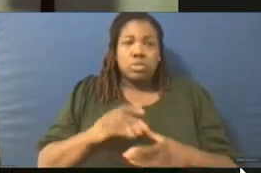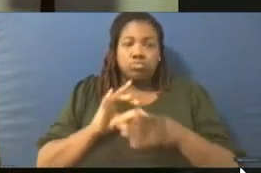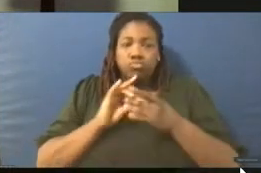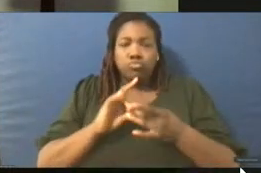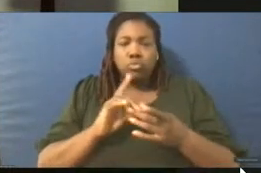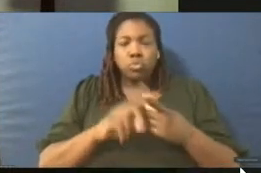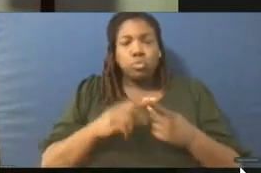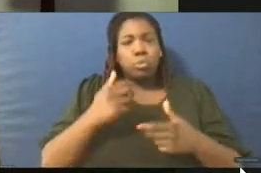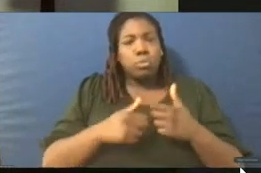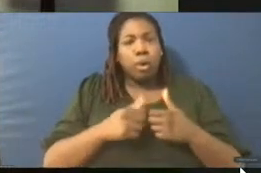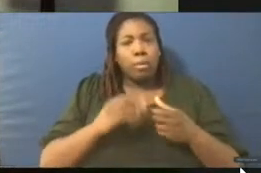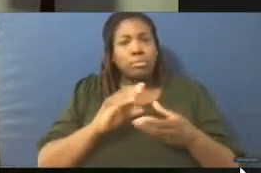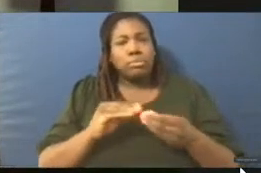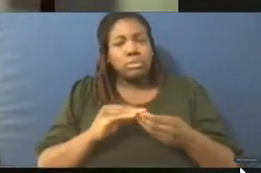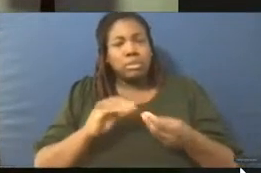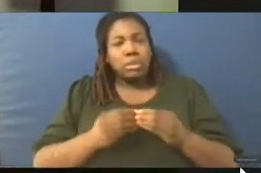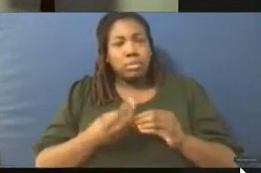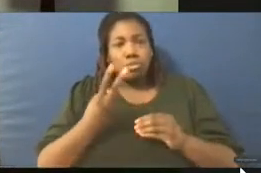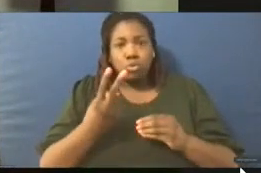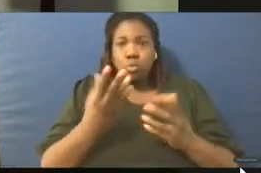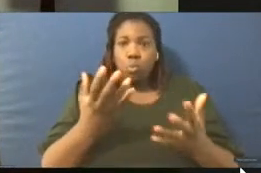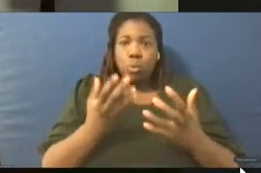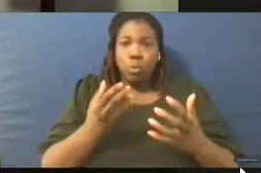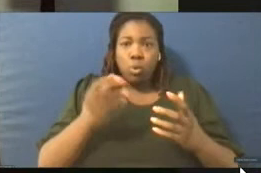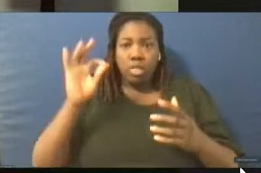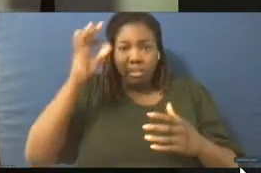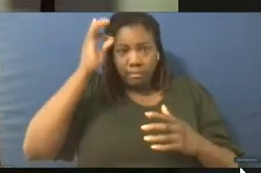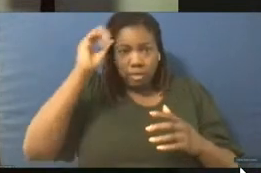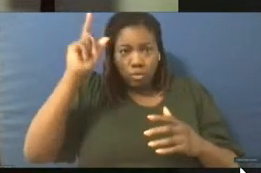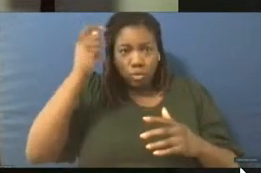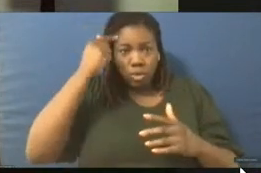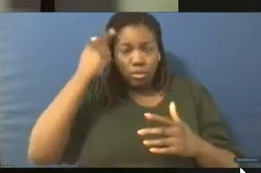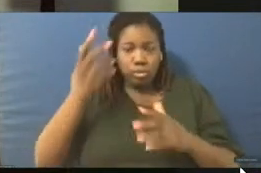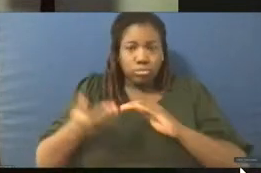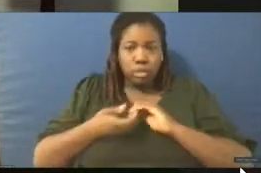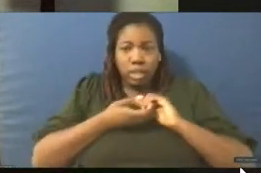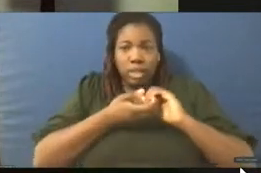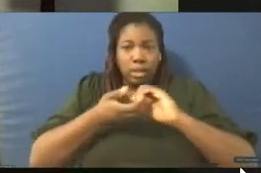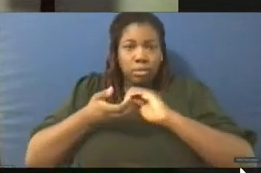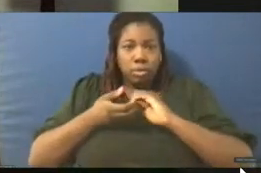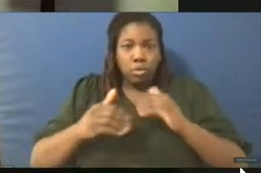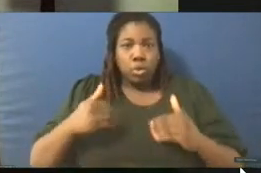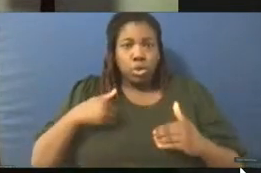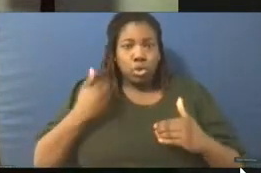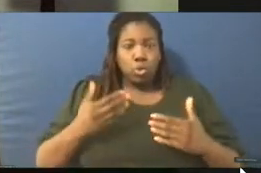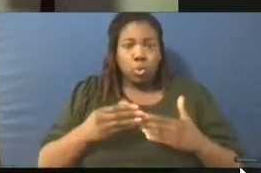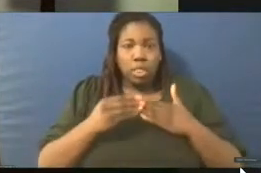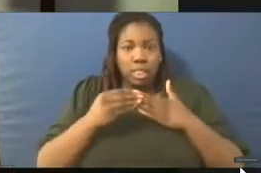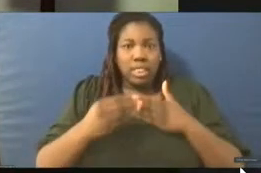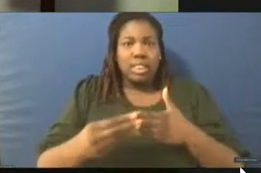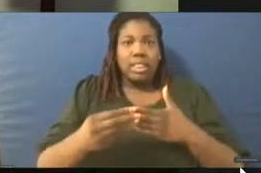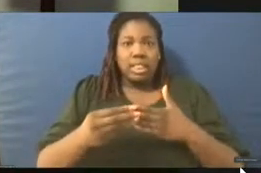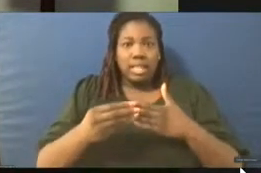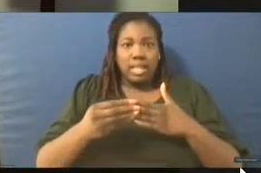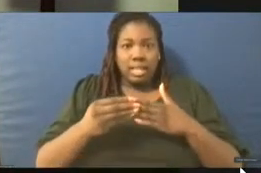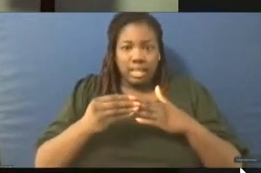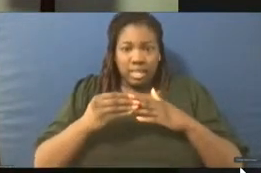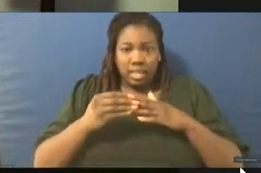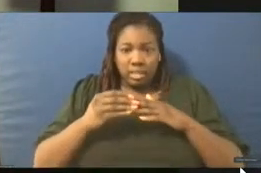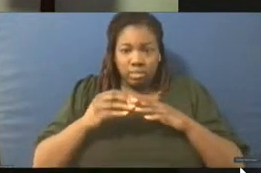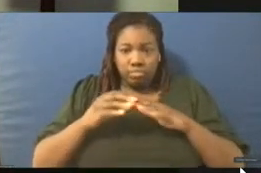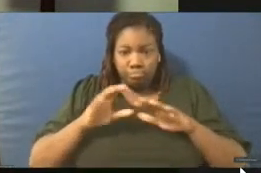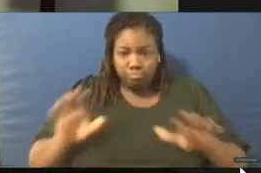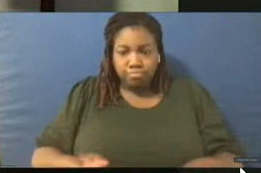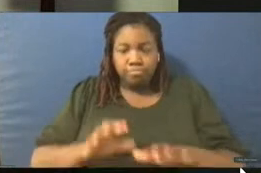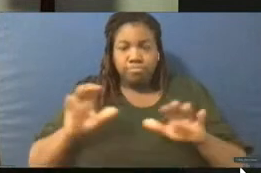where we want the federal government to collaborate with youth-led movements and organizations to try